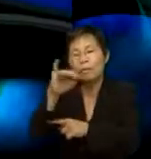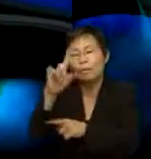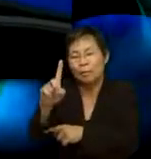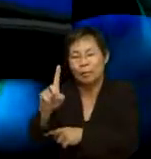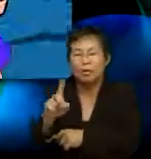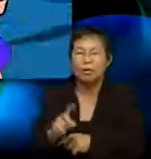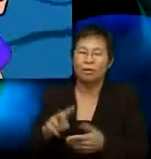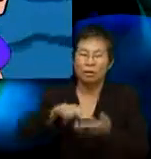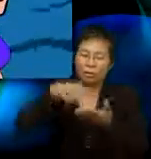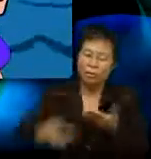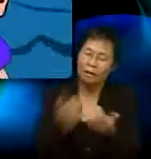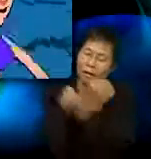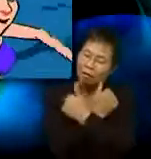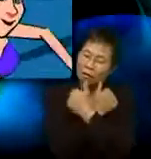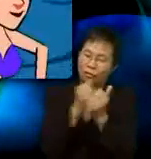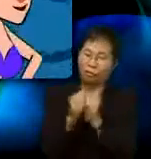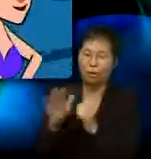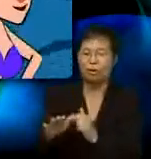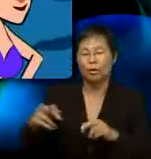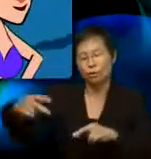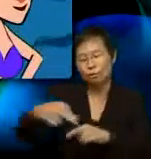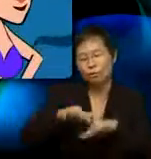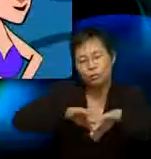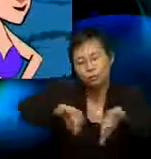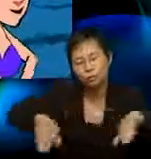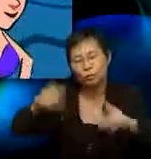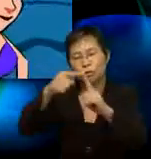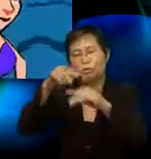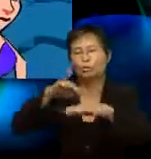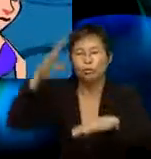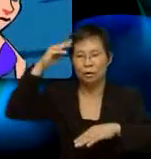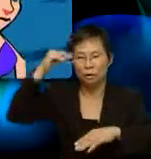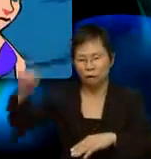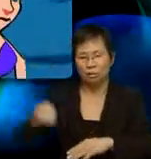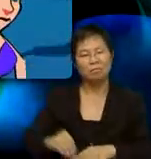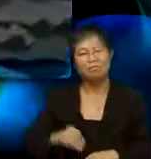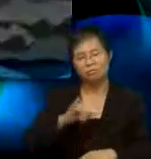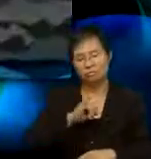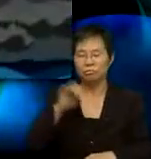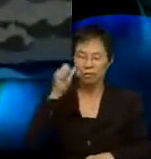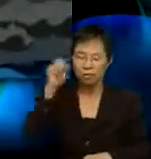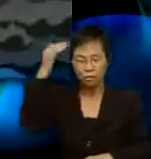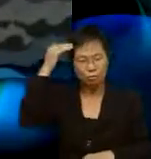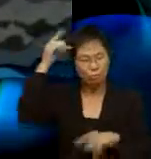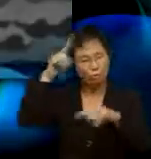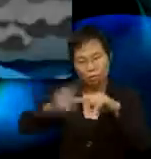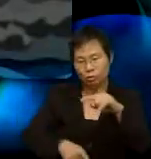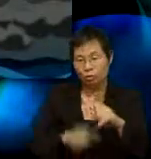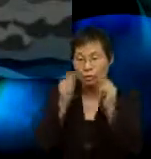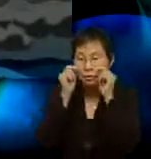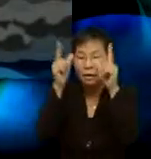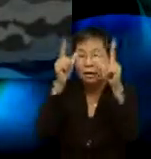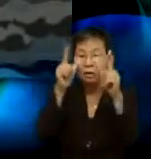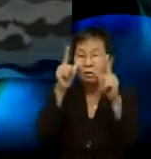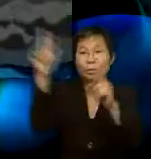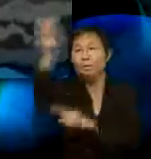him. She wanted to swim out to him, but she knew she could not. Suddenly,